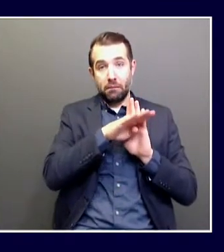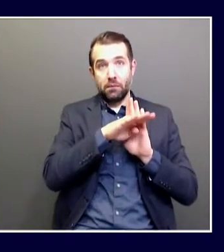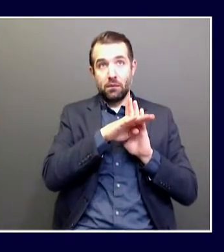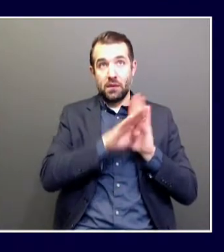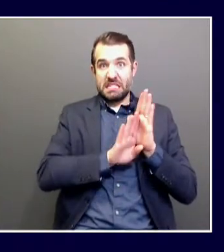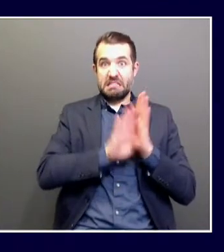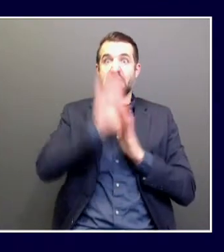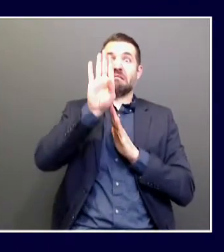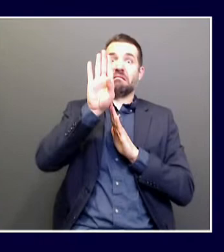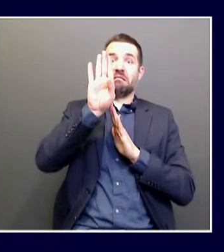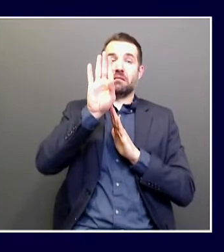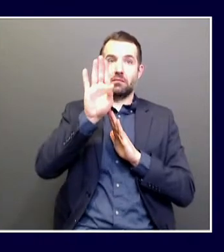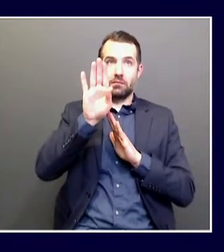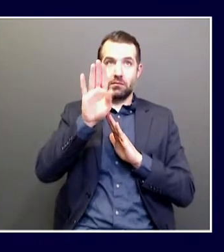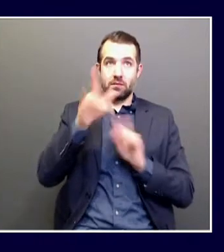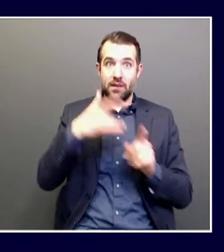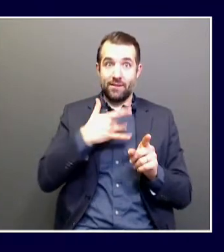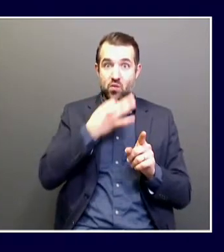soon? Yes.